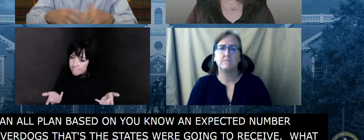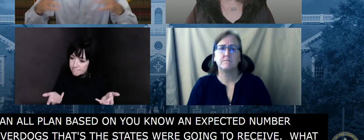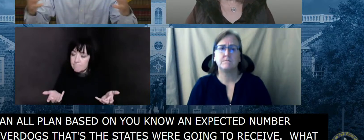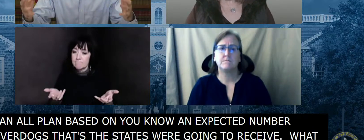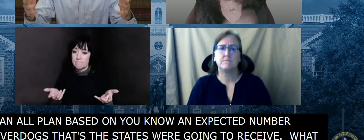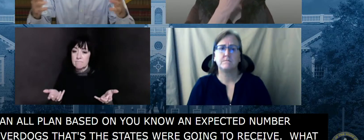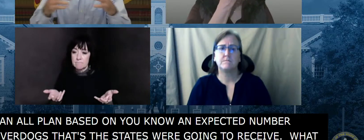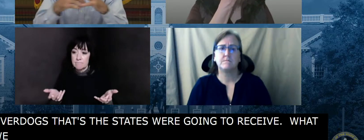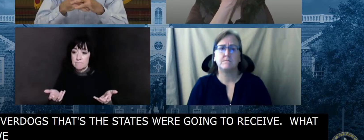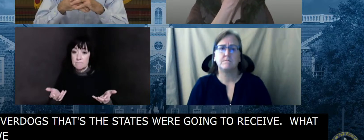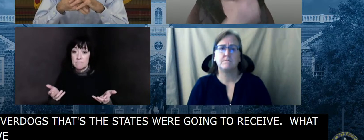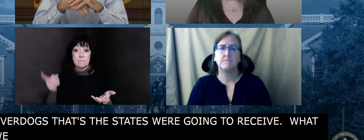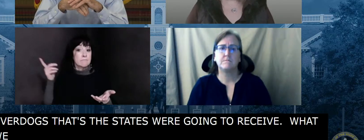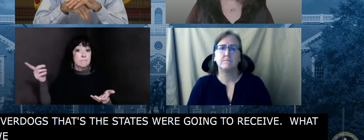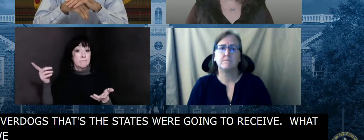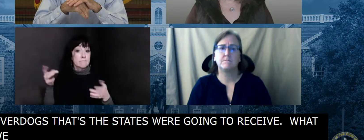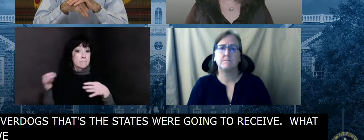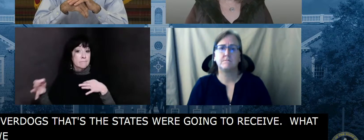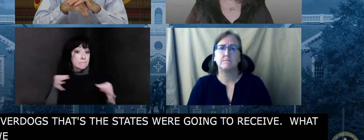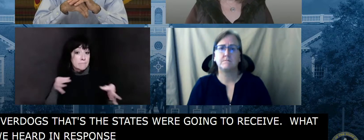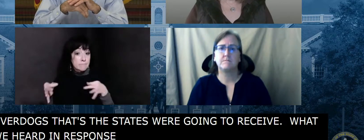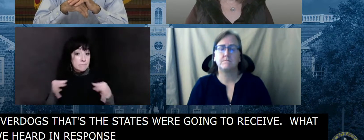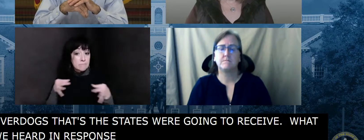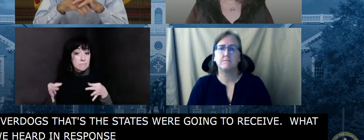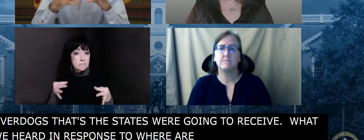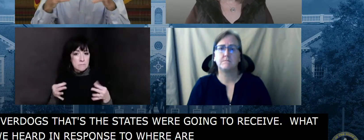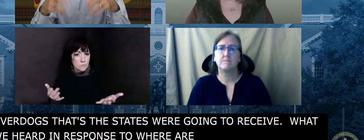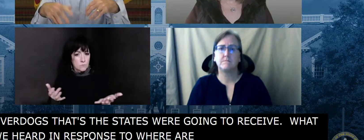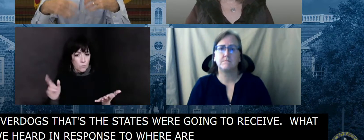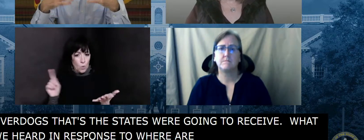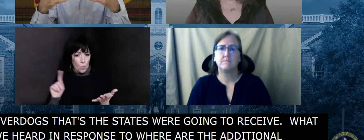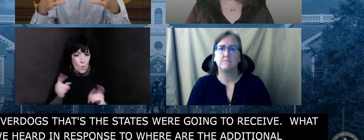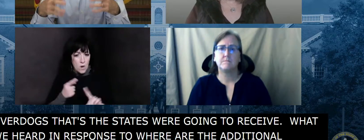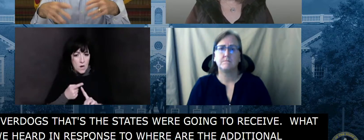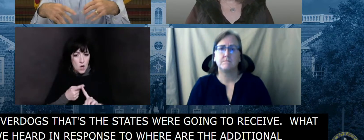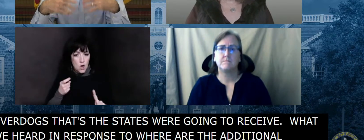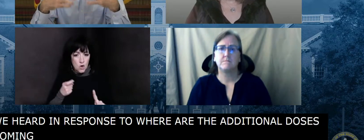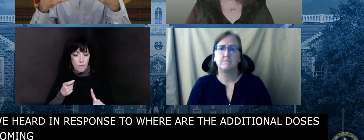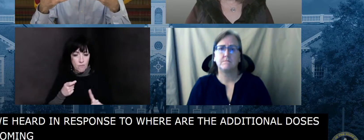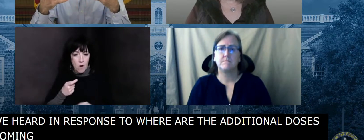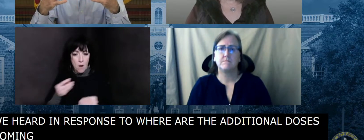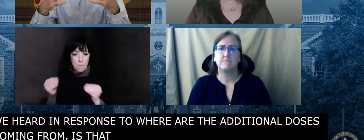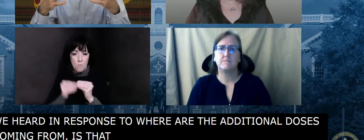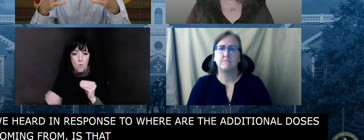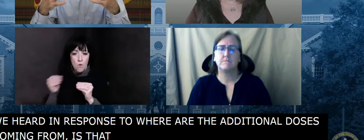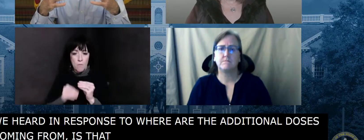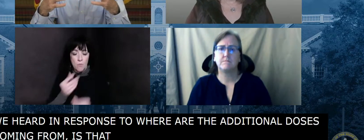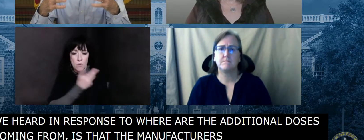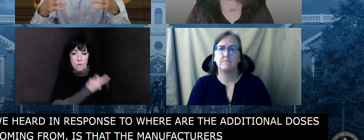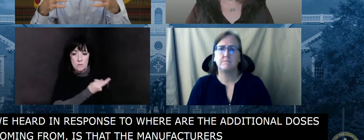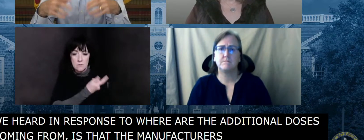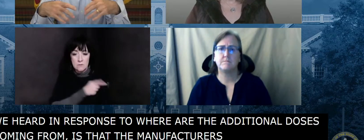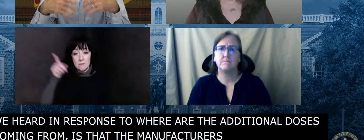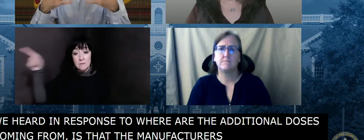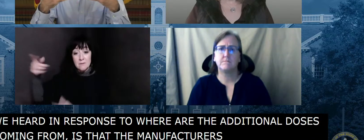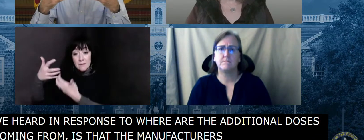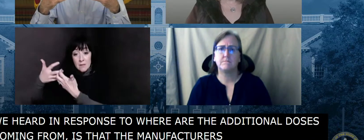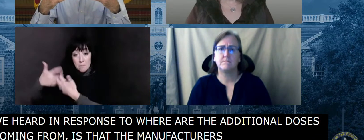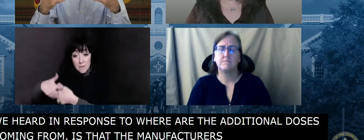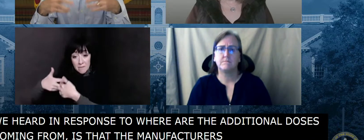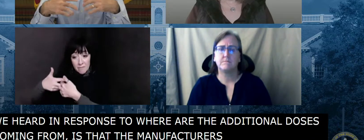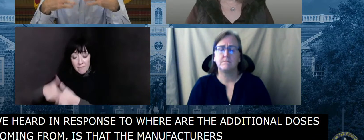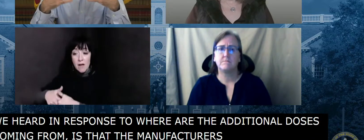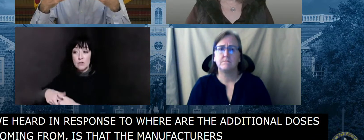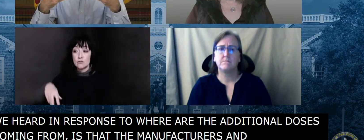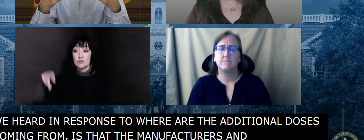where the additional dose is coming from is that the manufacturers and the supply chain